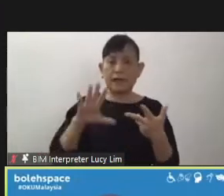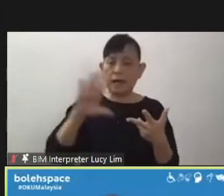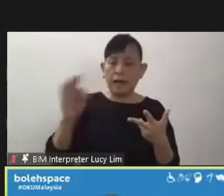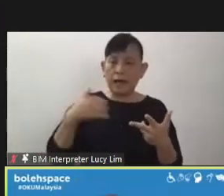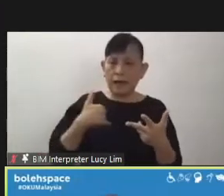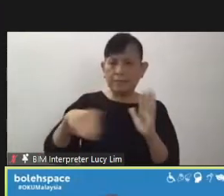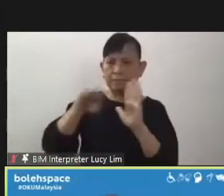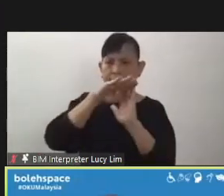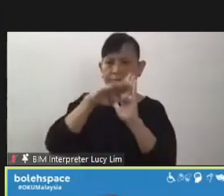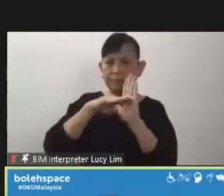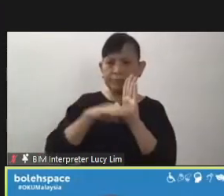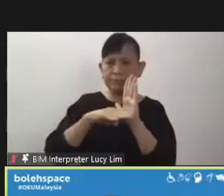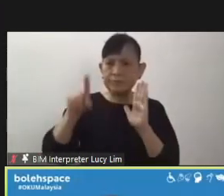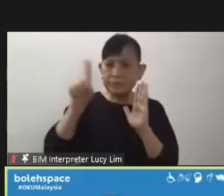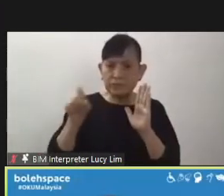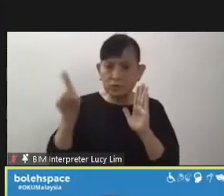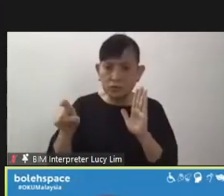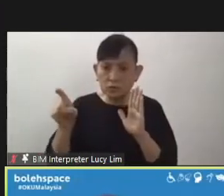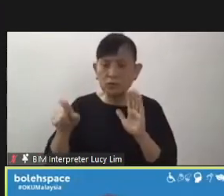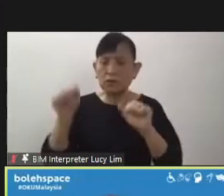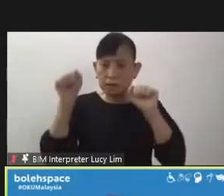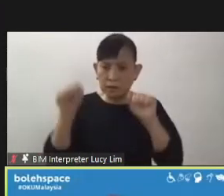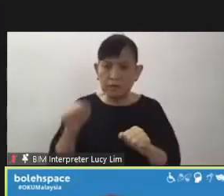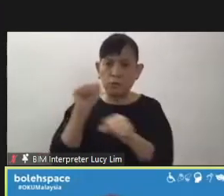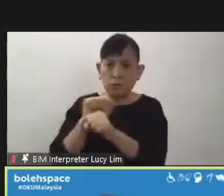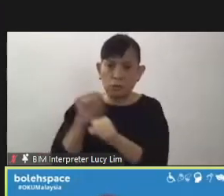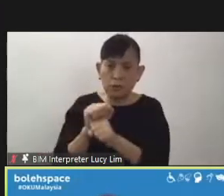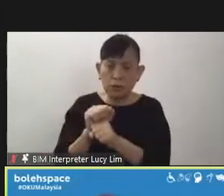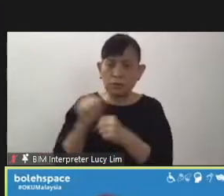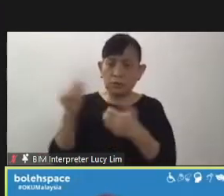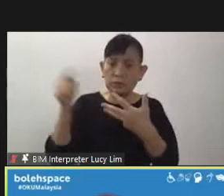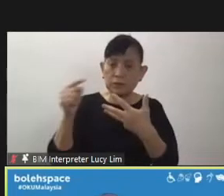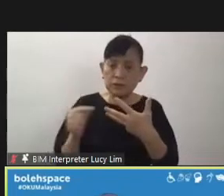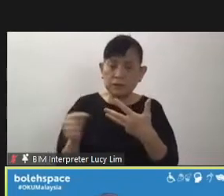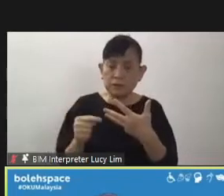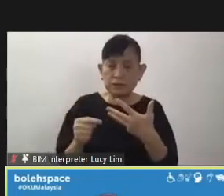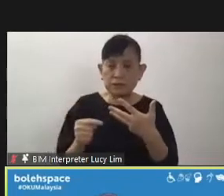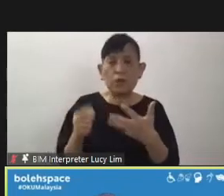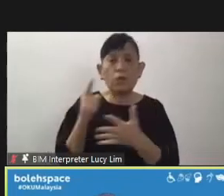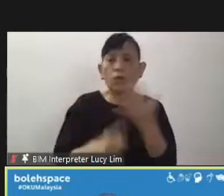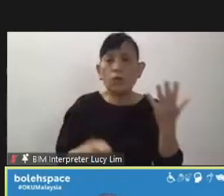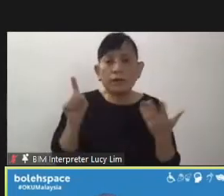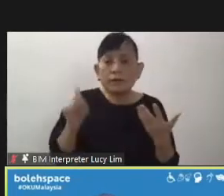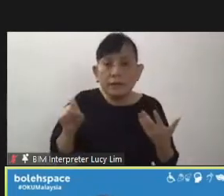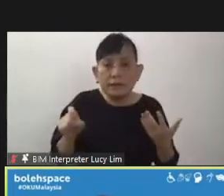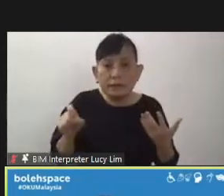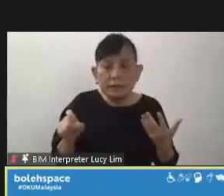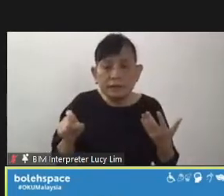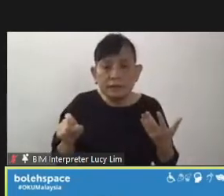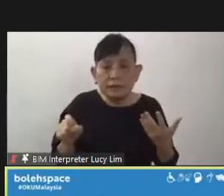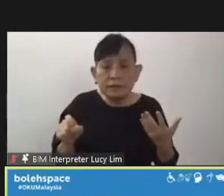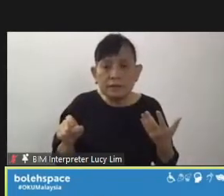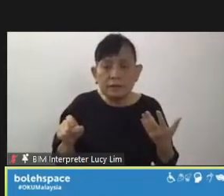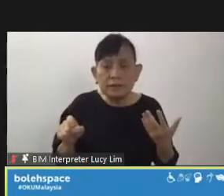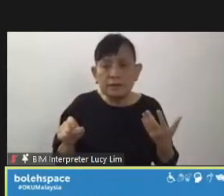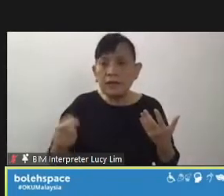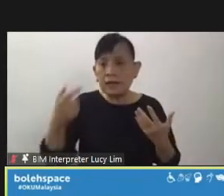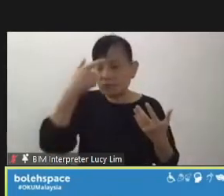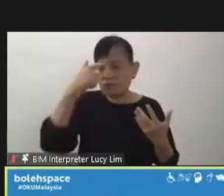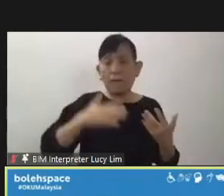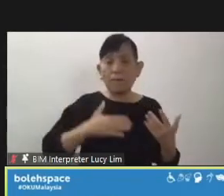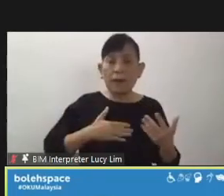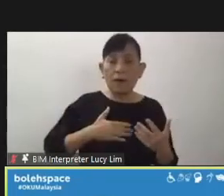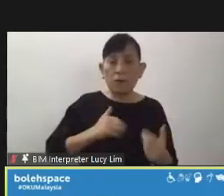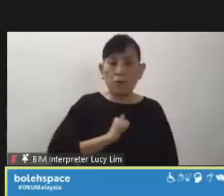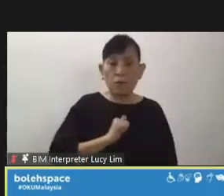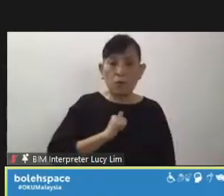questions. Okay, can you work with this? Can you work with that? What do you need? Because based on my own research, it